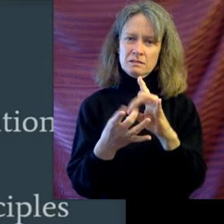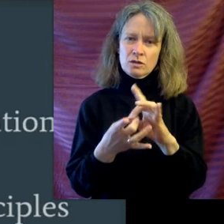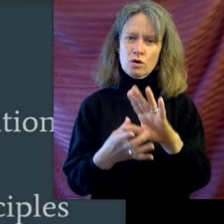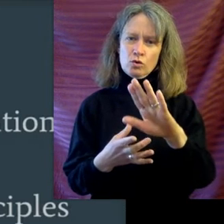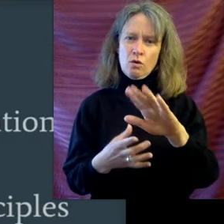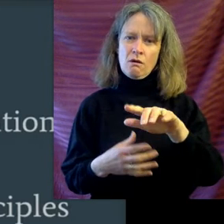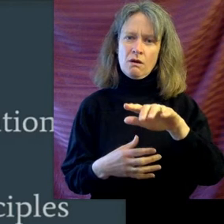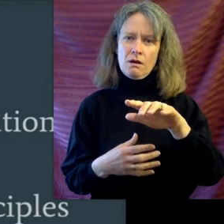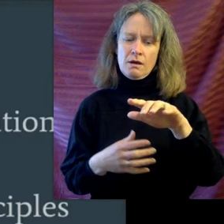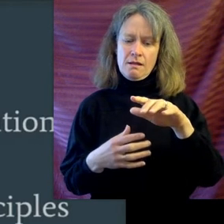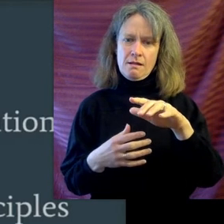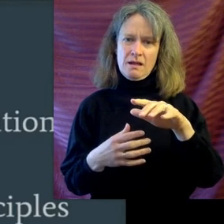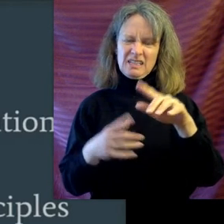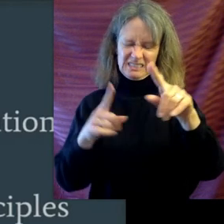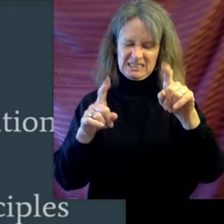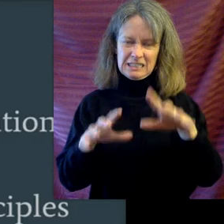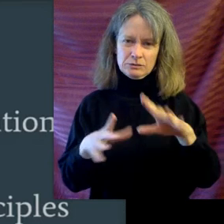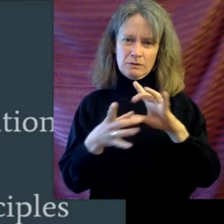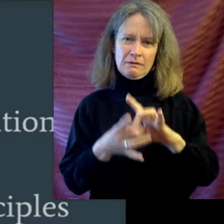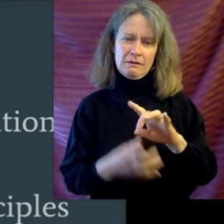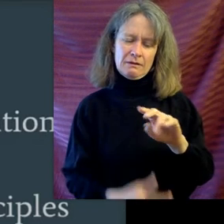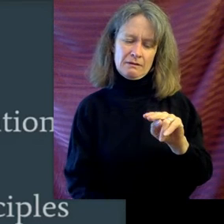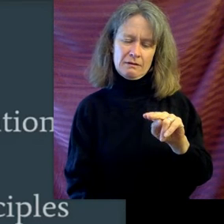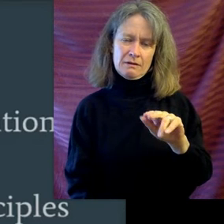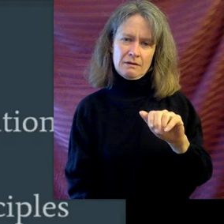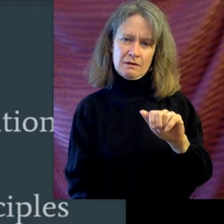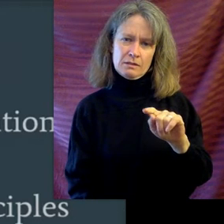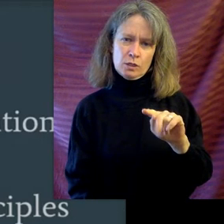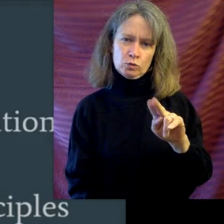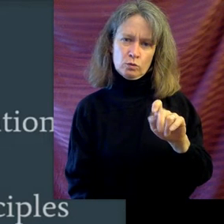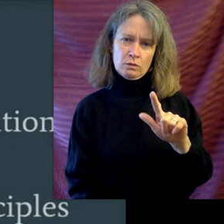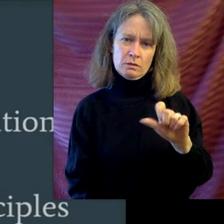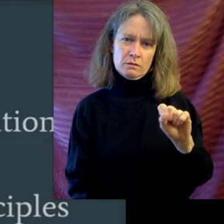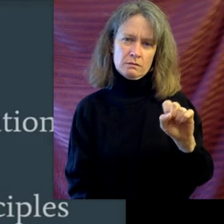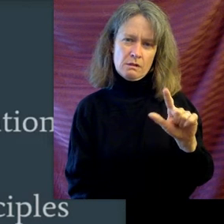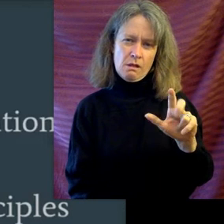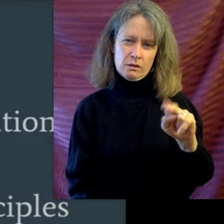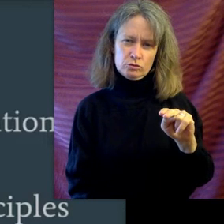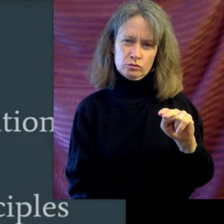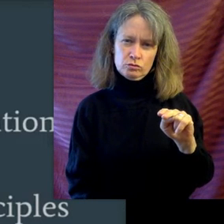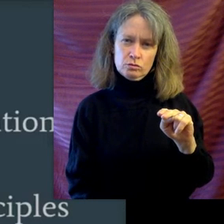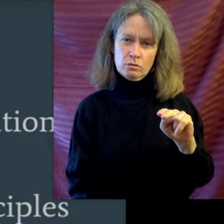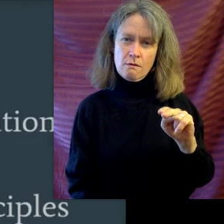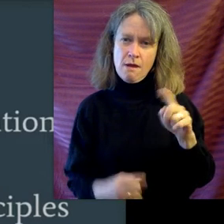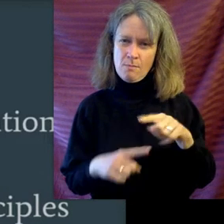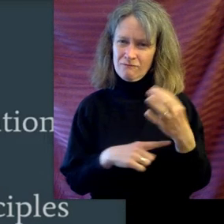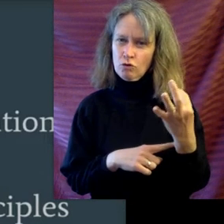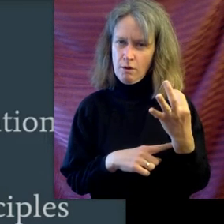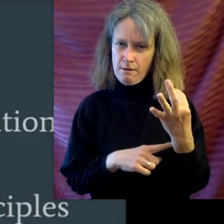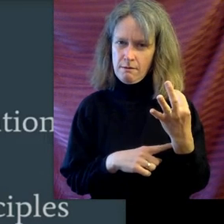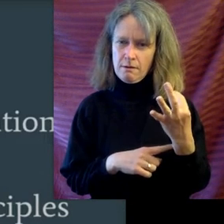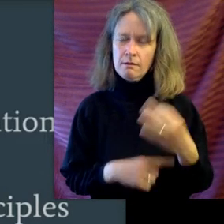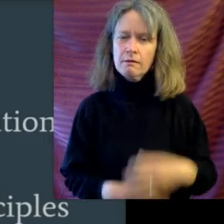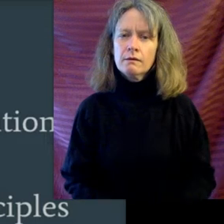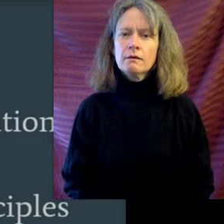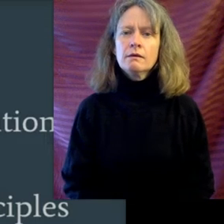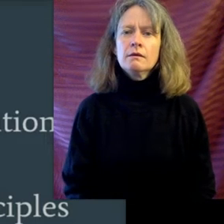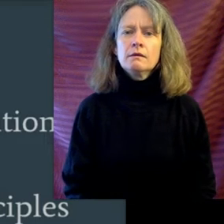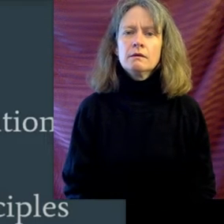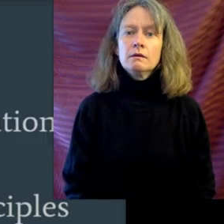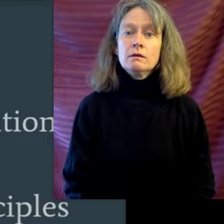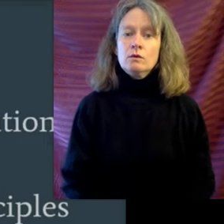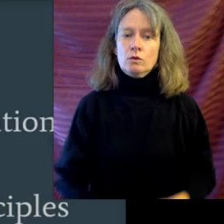next assessment, which will be next class. There are three things that you'll need to